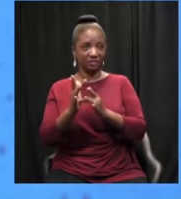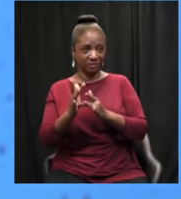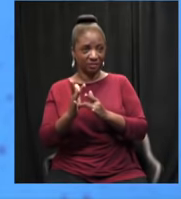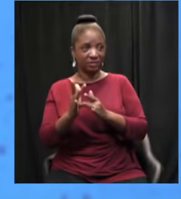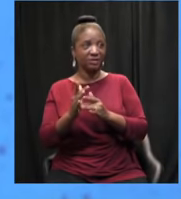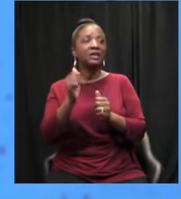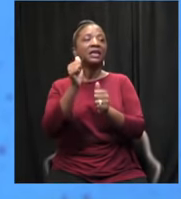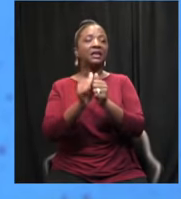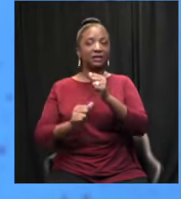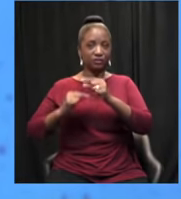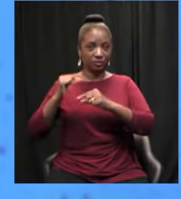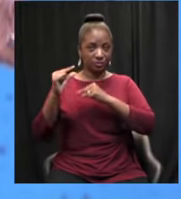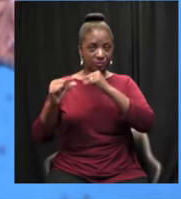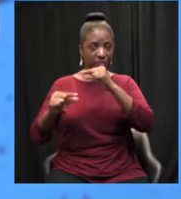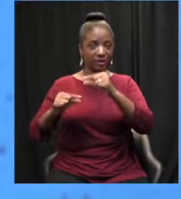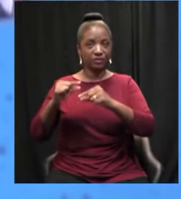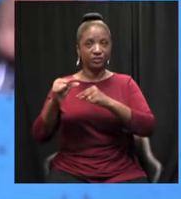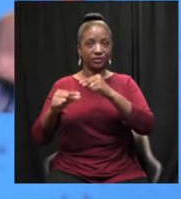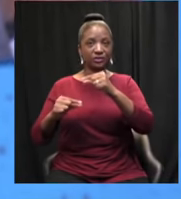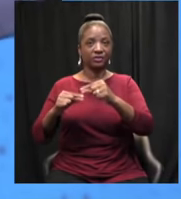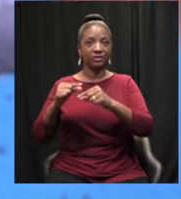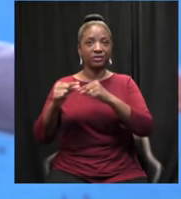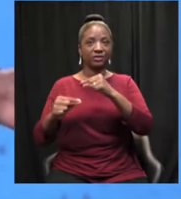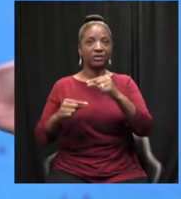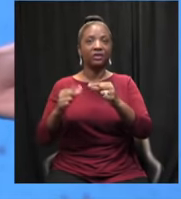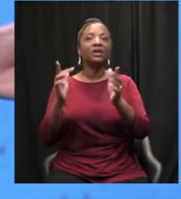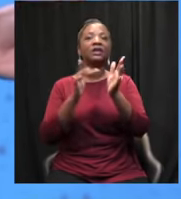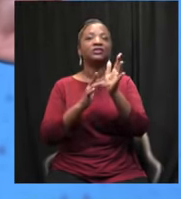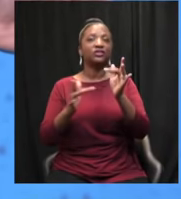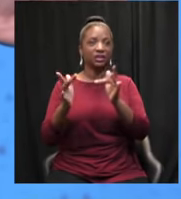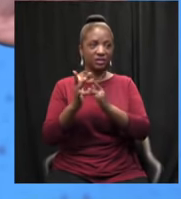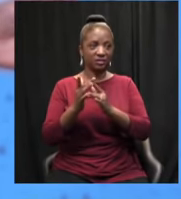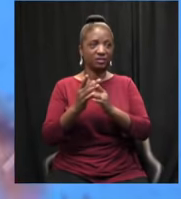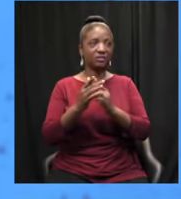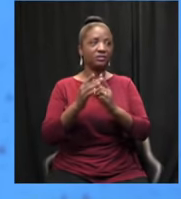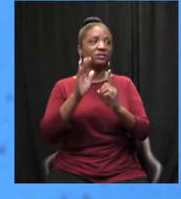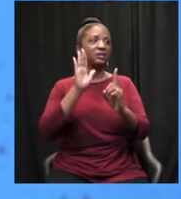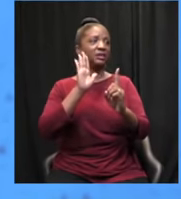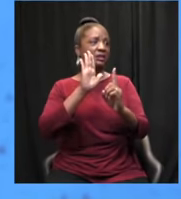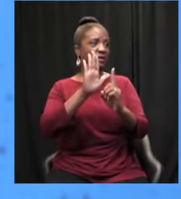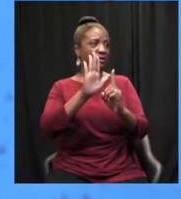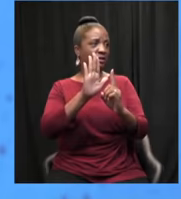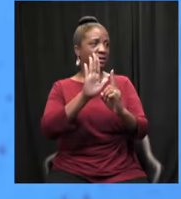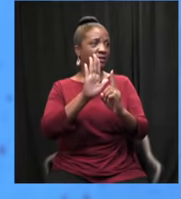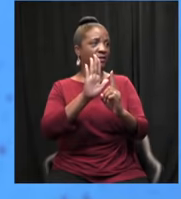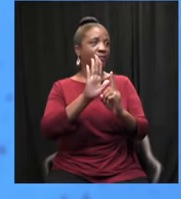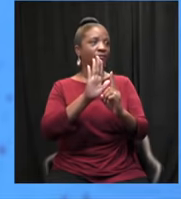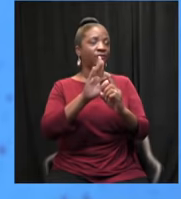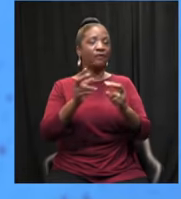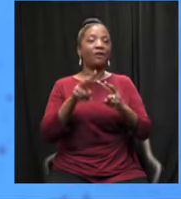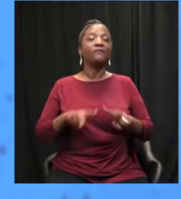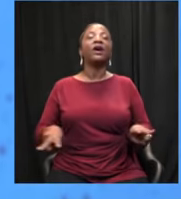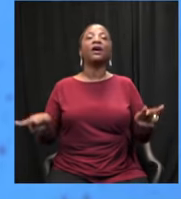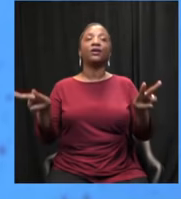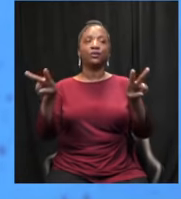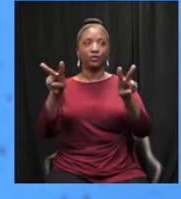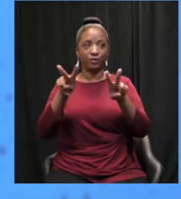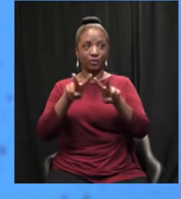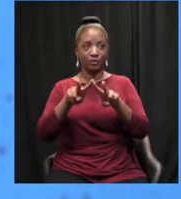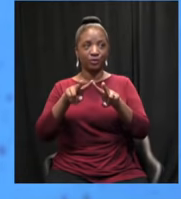Jesus' value has becoming less and less and less. There is a waning, and it seems